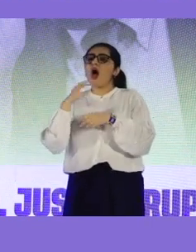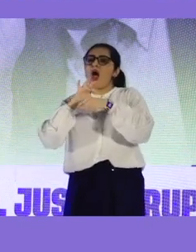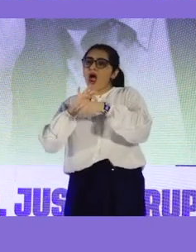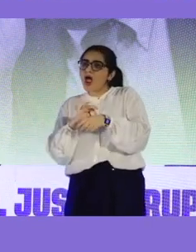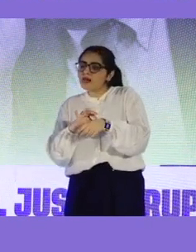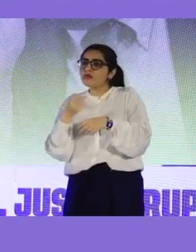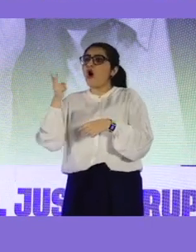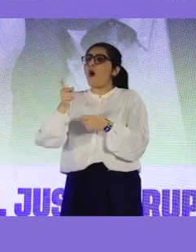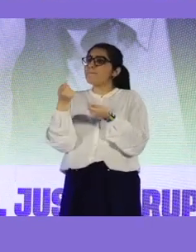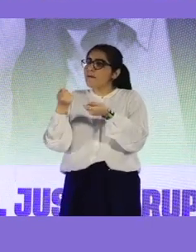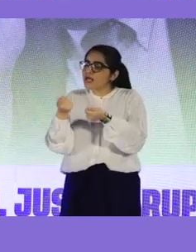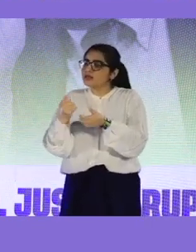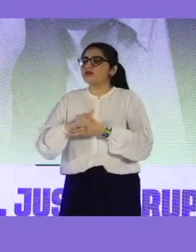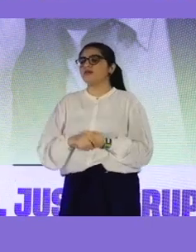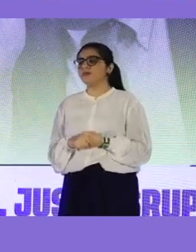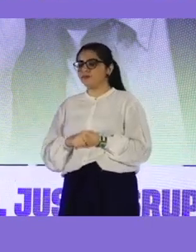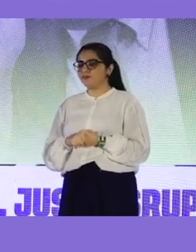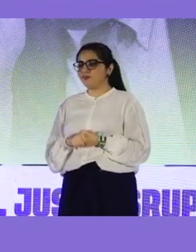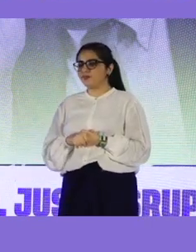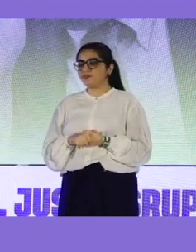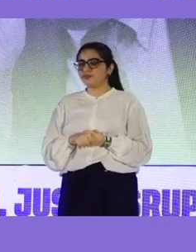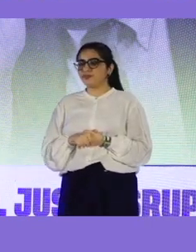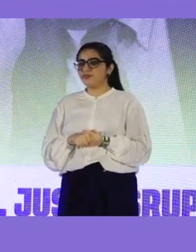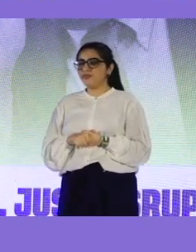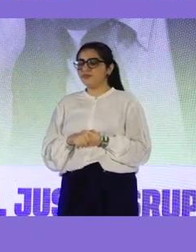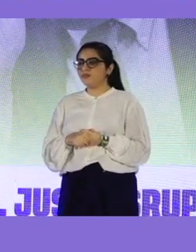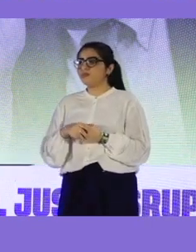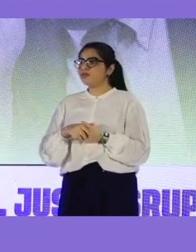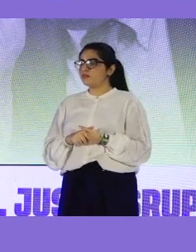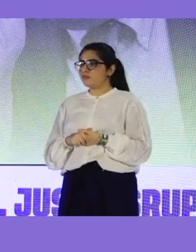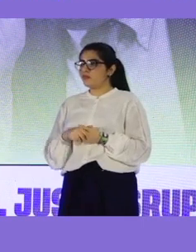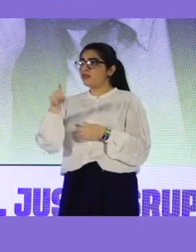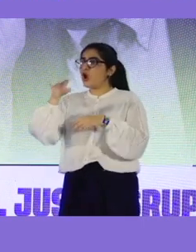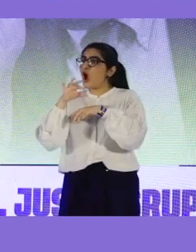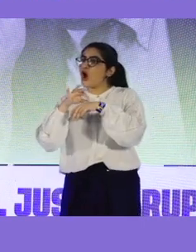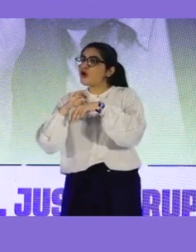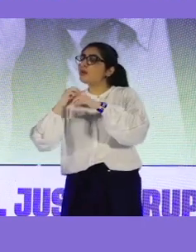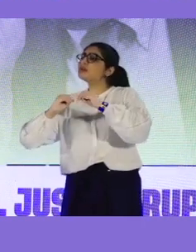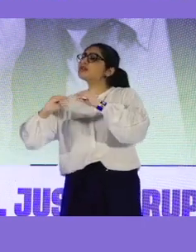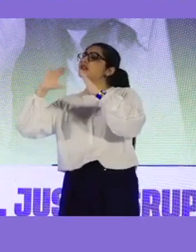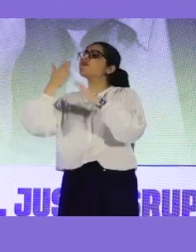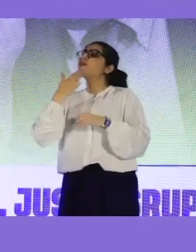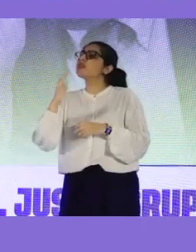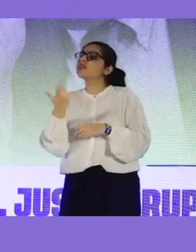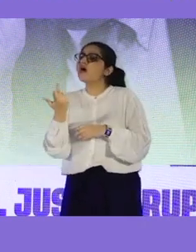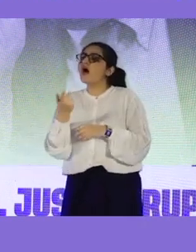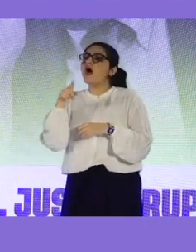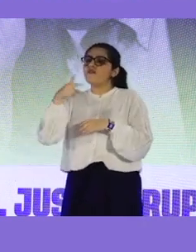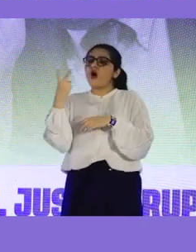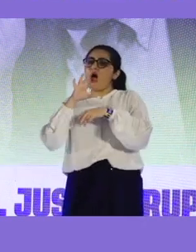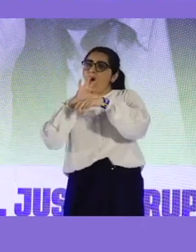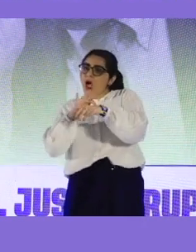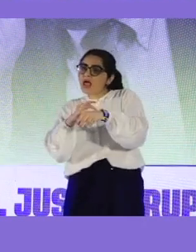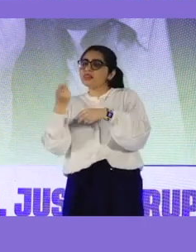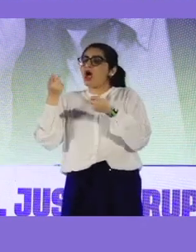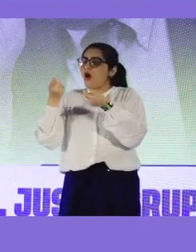knowledge. Right? So it's not just GDP. Human development kya hoti hai? Health plus wealth plus knowledge. Why am I